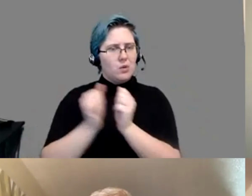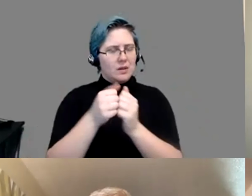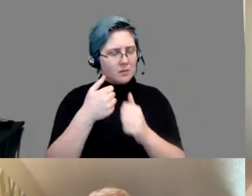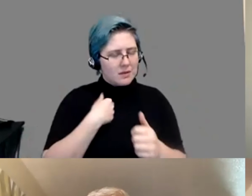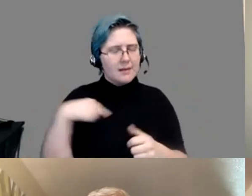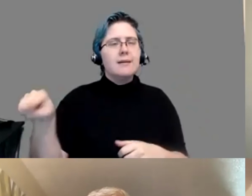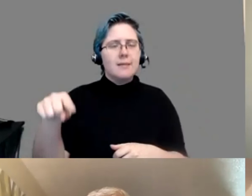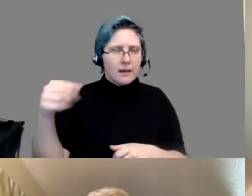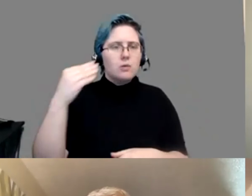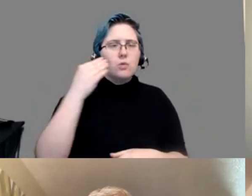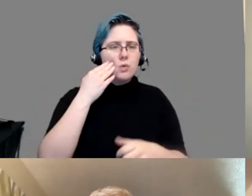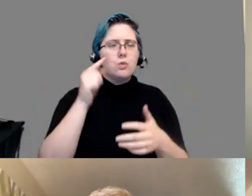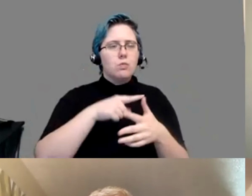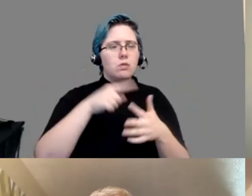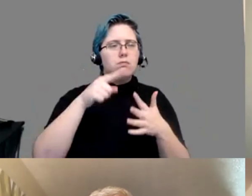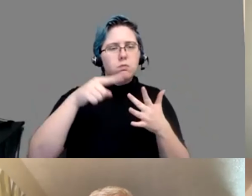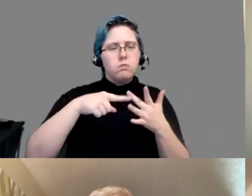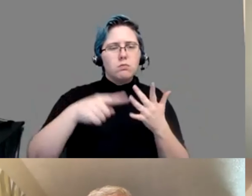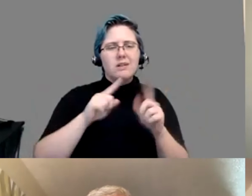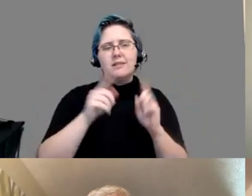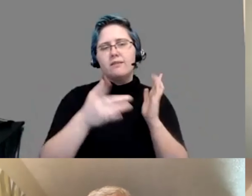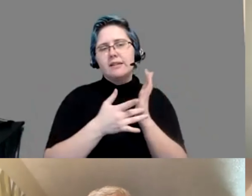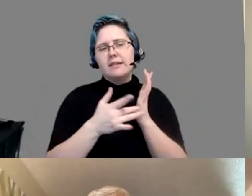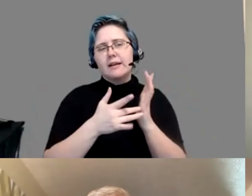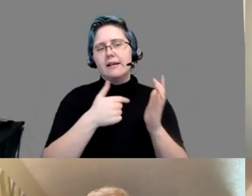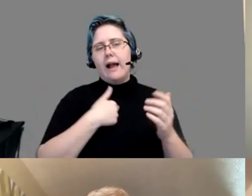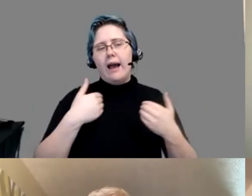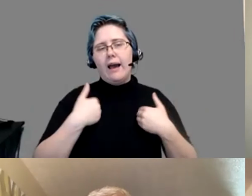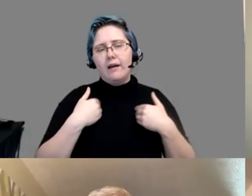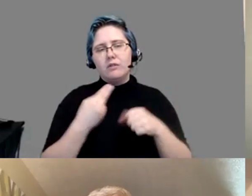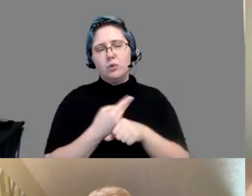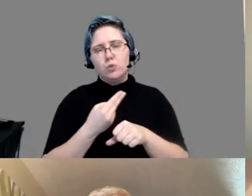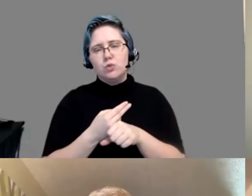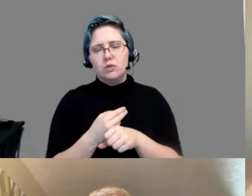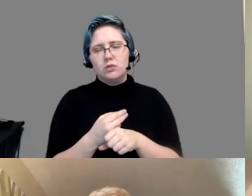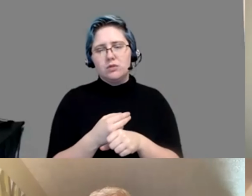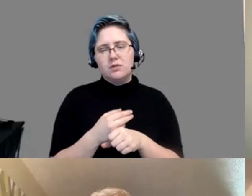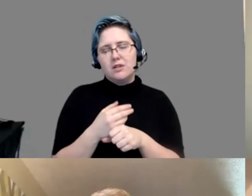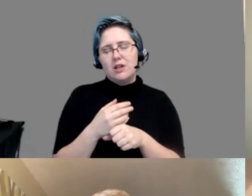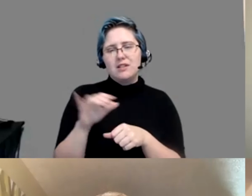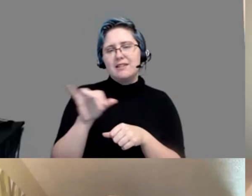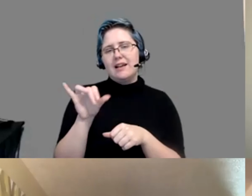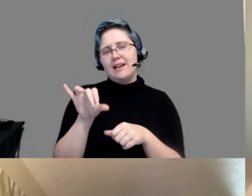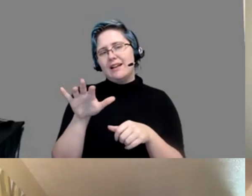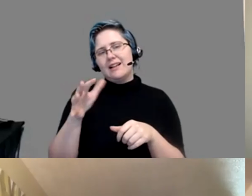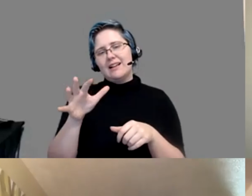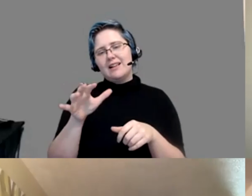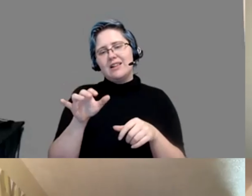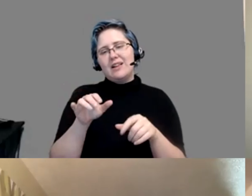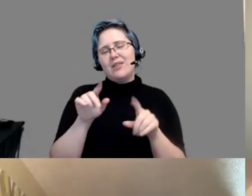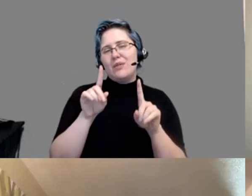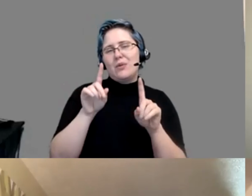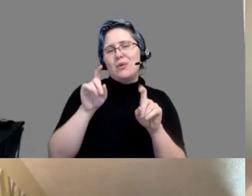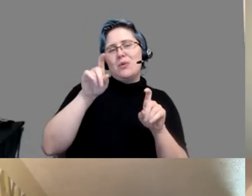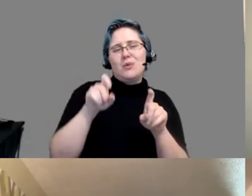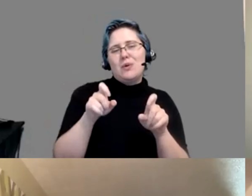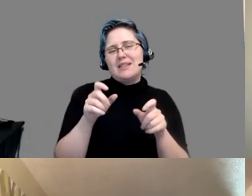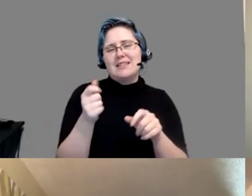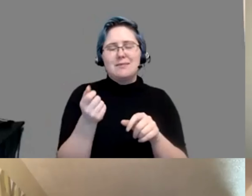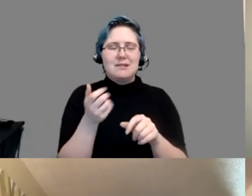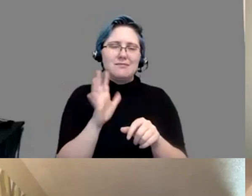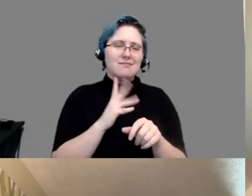know all the technologies that I have in my house. So I it's love like a that. little quiz and a little flavor. That's right. So